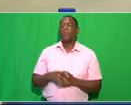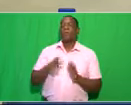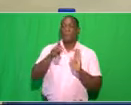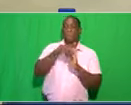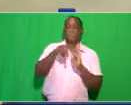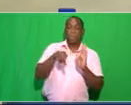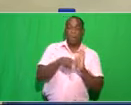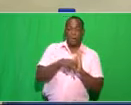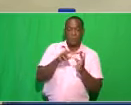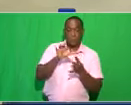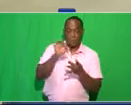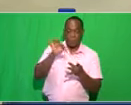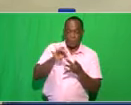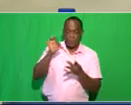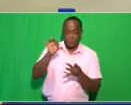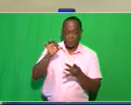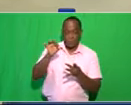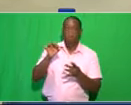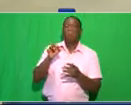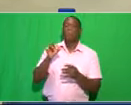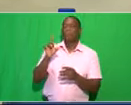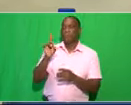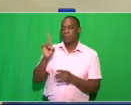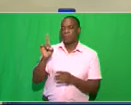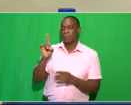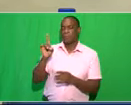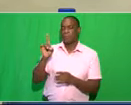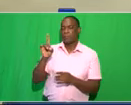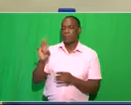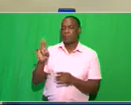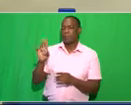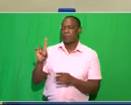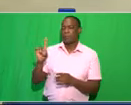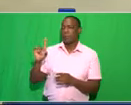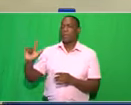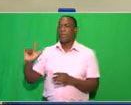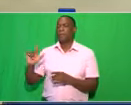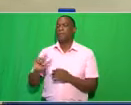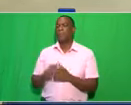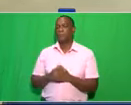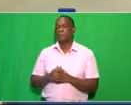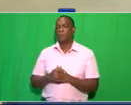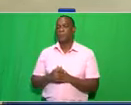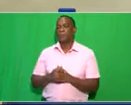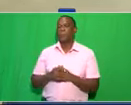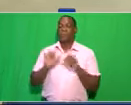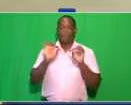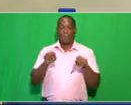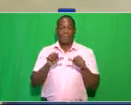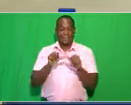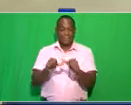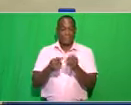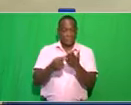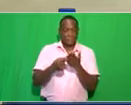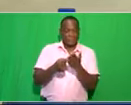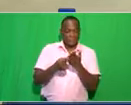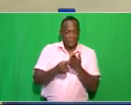options, Ms. Professor Jerome Delisle. You can continue the conversation with us through our email